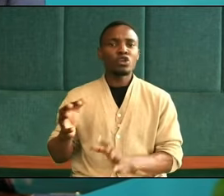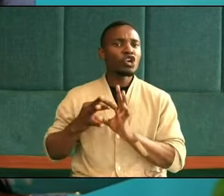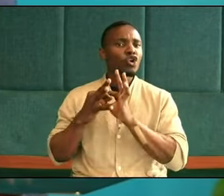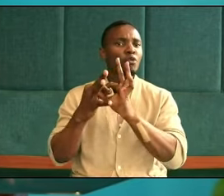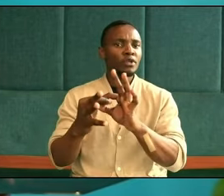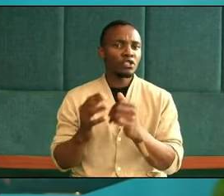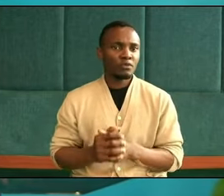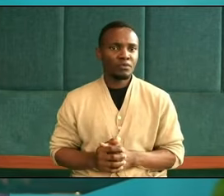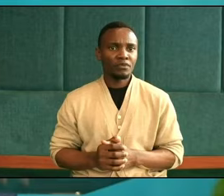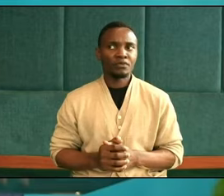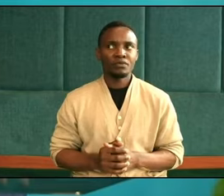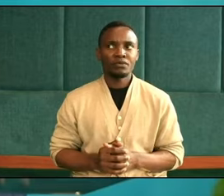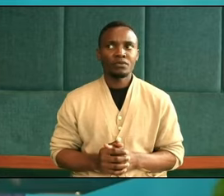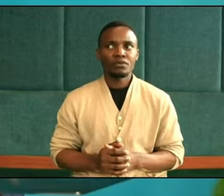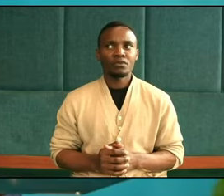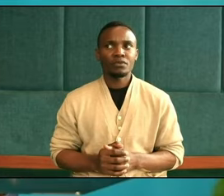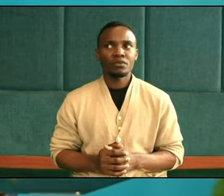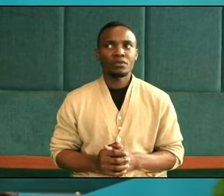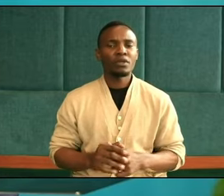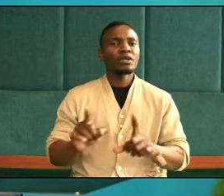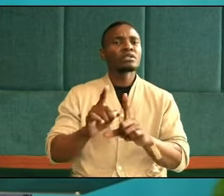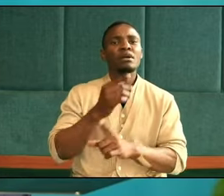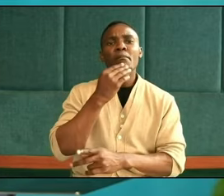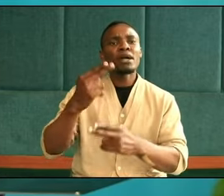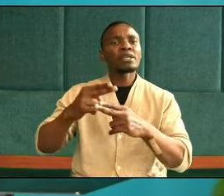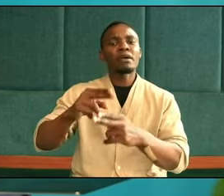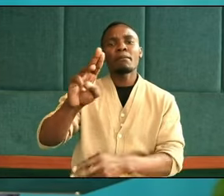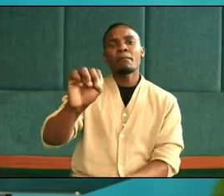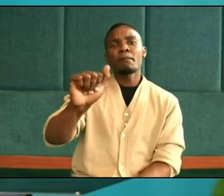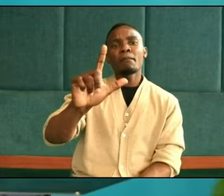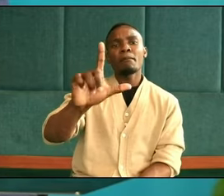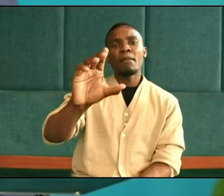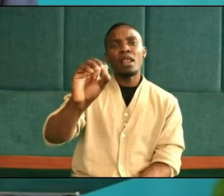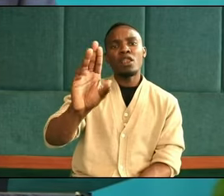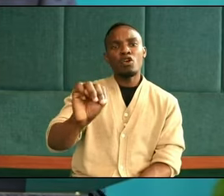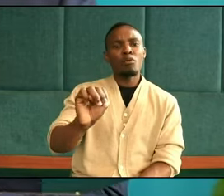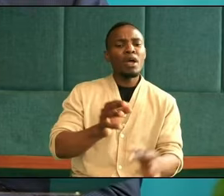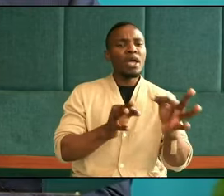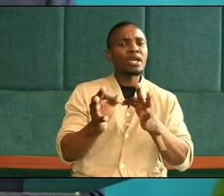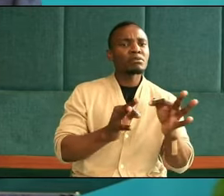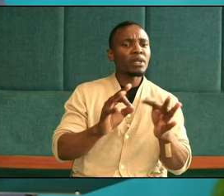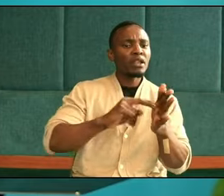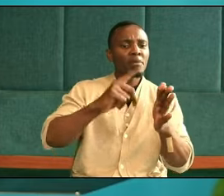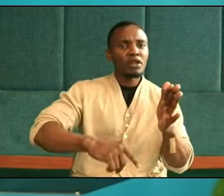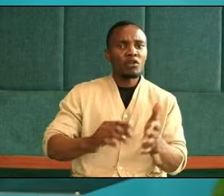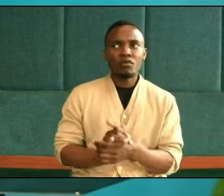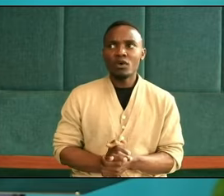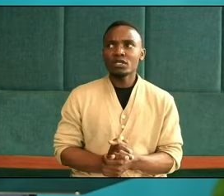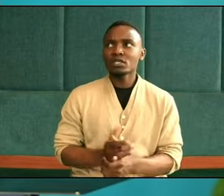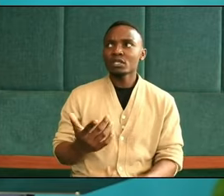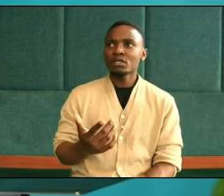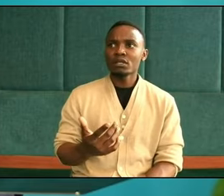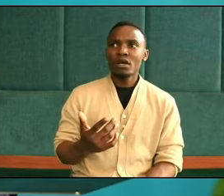In his book, Outliers, Malcolm Gladwell explains the dictionary meaning of the word outliers, and